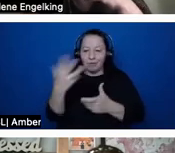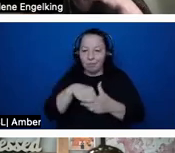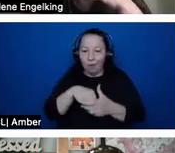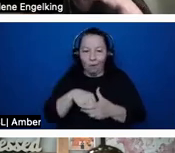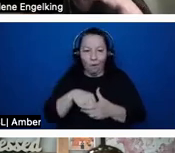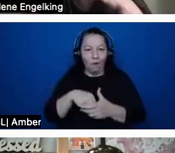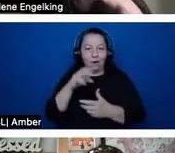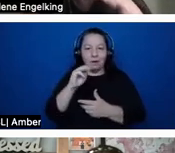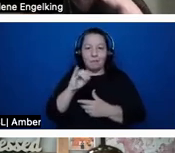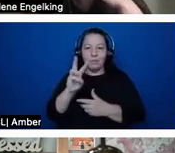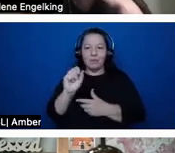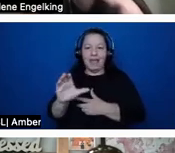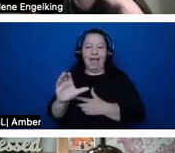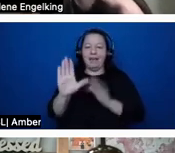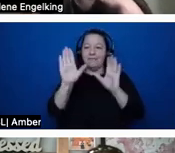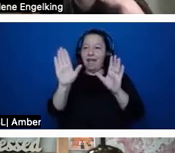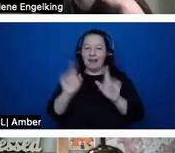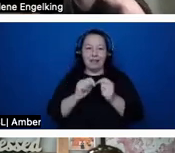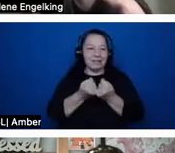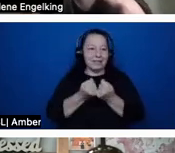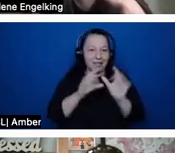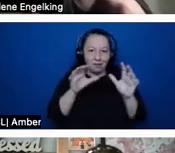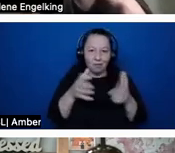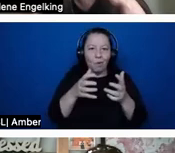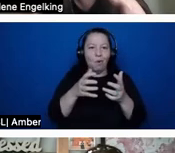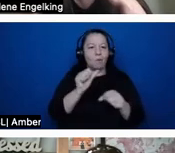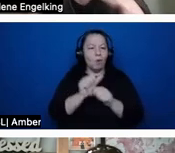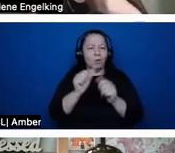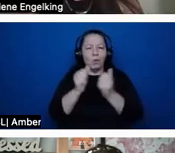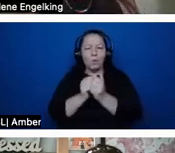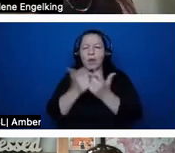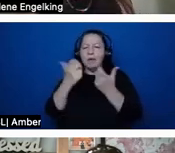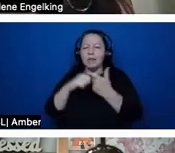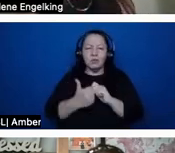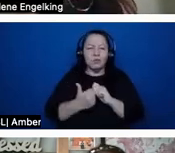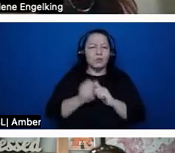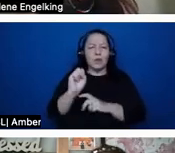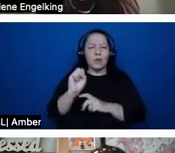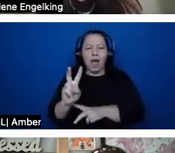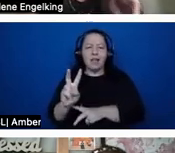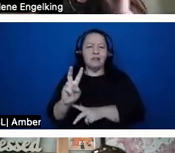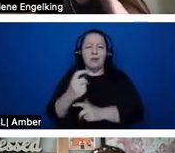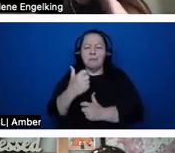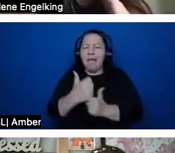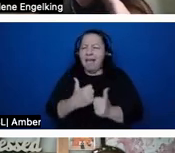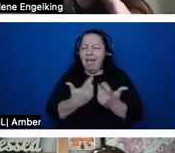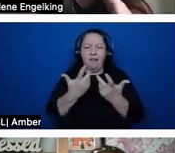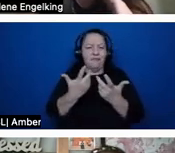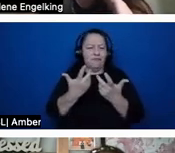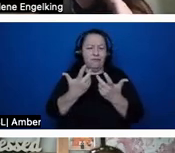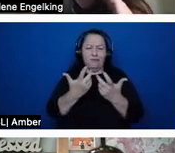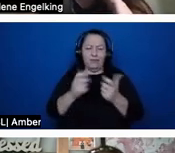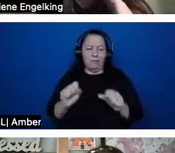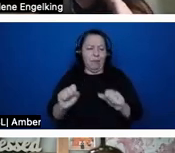MIWSAC's fantastic team addressing issues of sexual violence from every possible angle. I